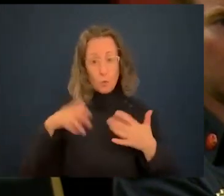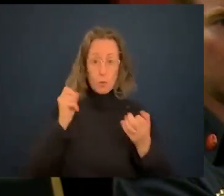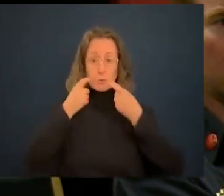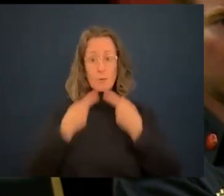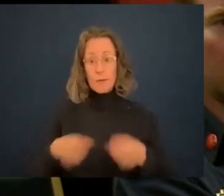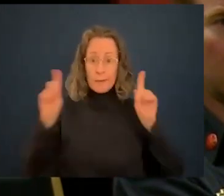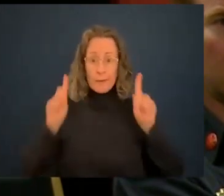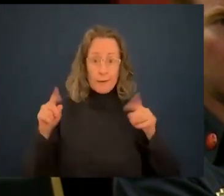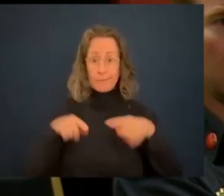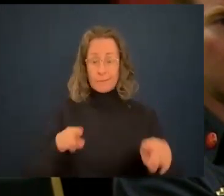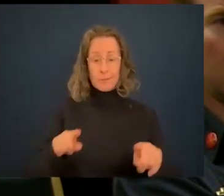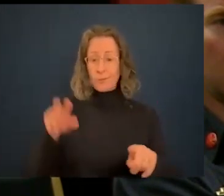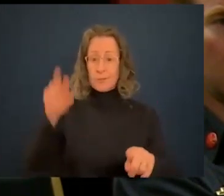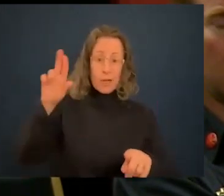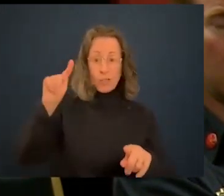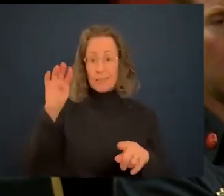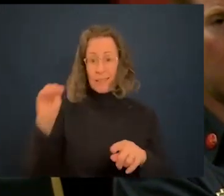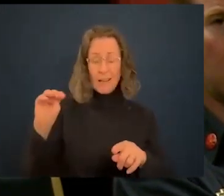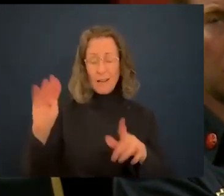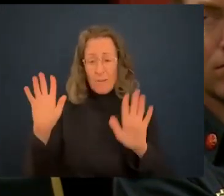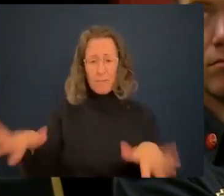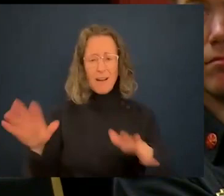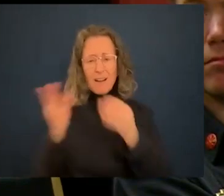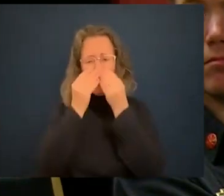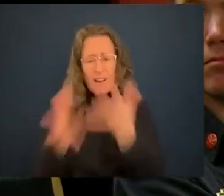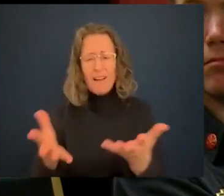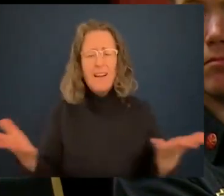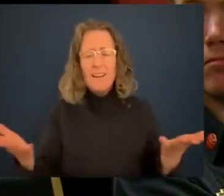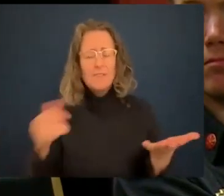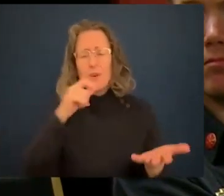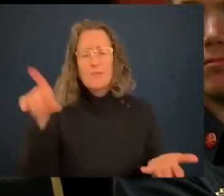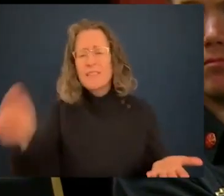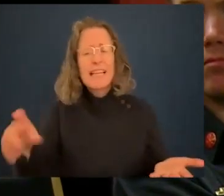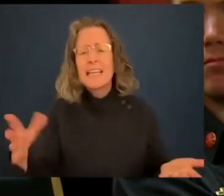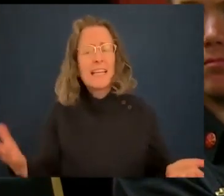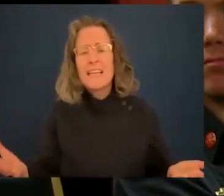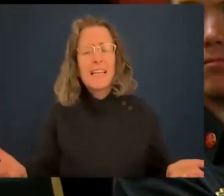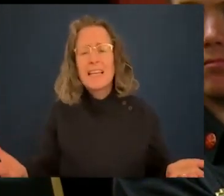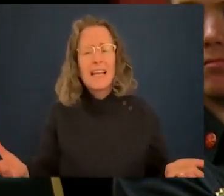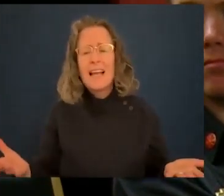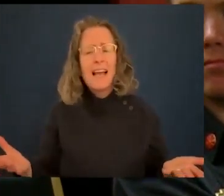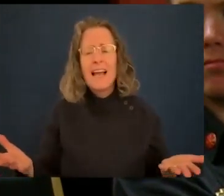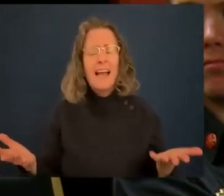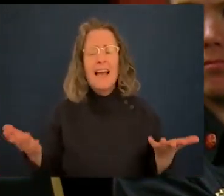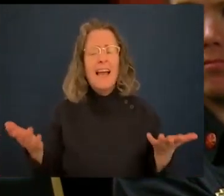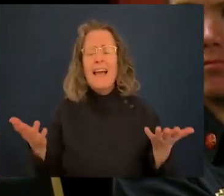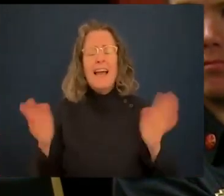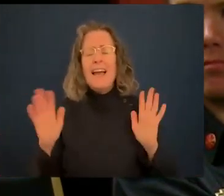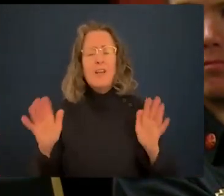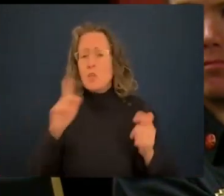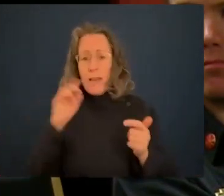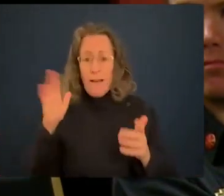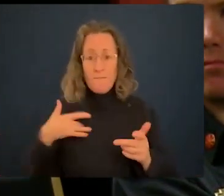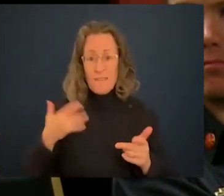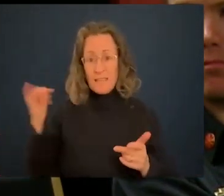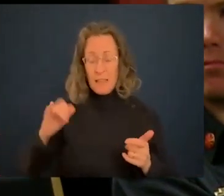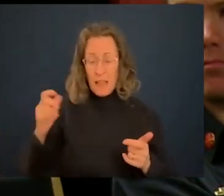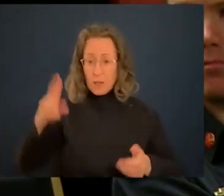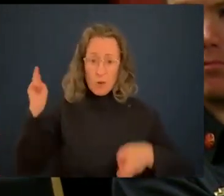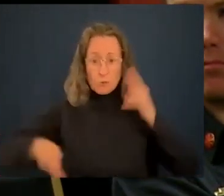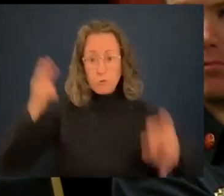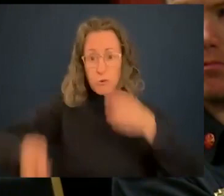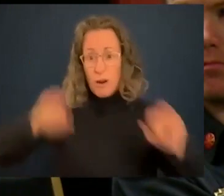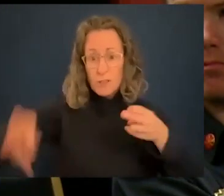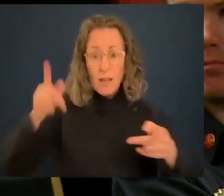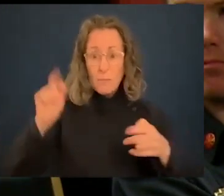do not have to take tonight you are rushing this through and you're ramming it through at least that's the way that's perceived and I would just urge